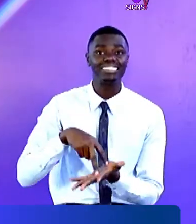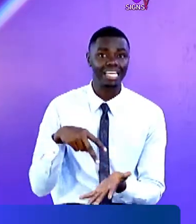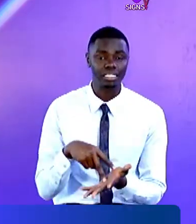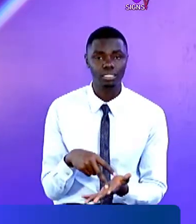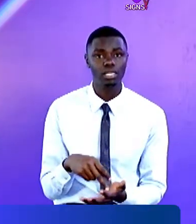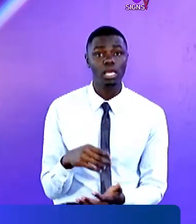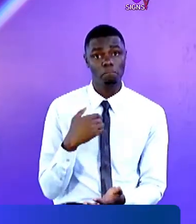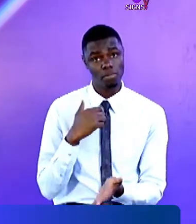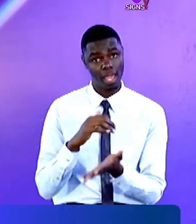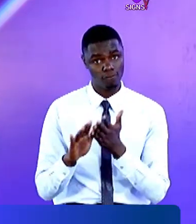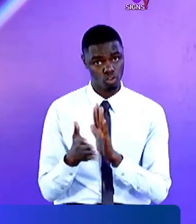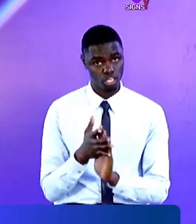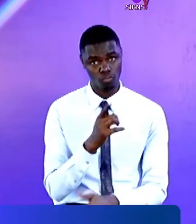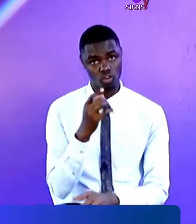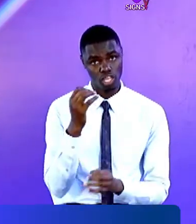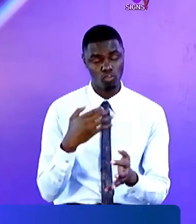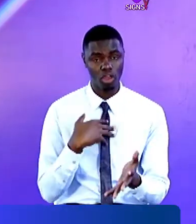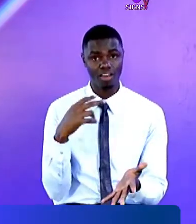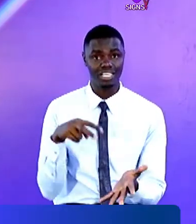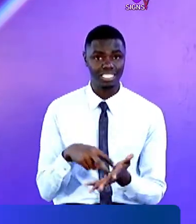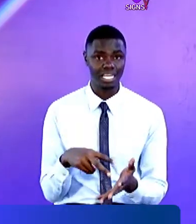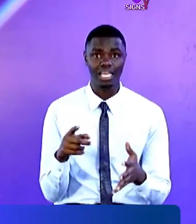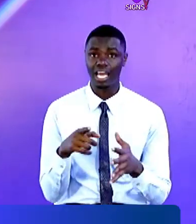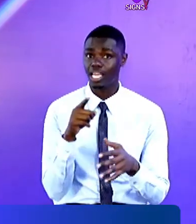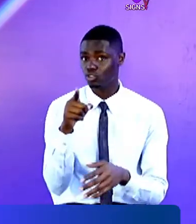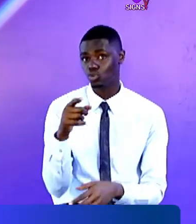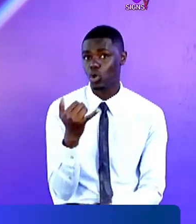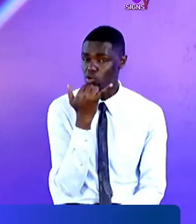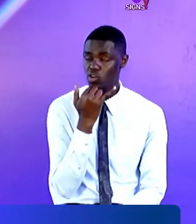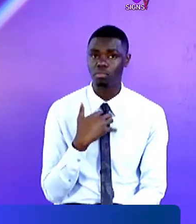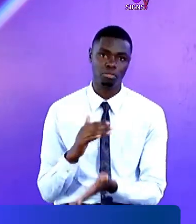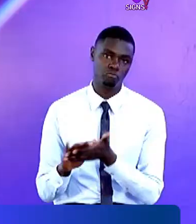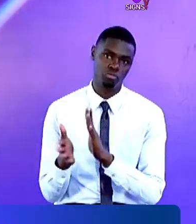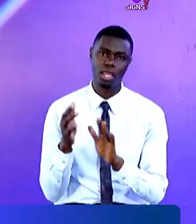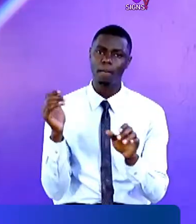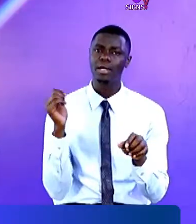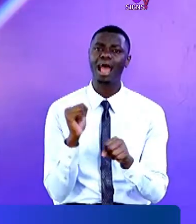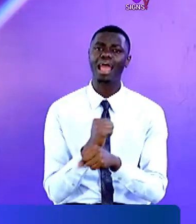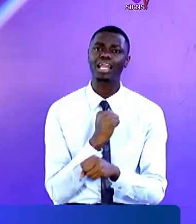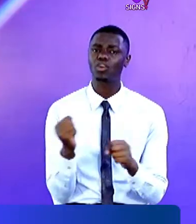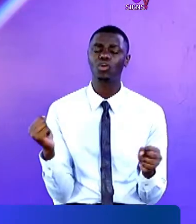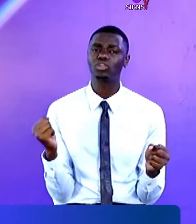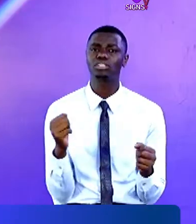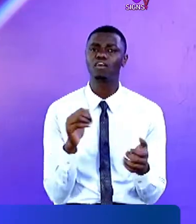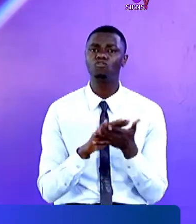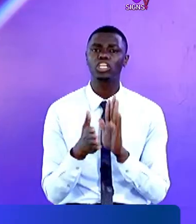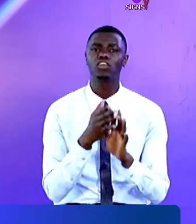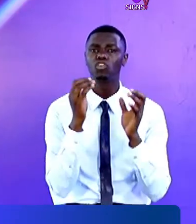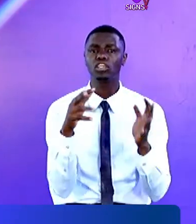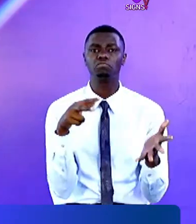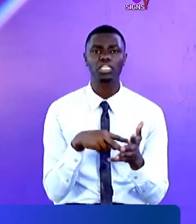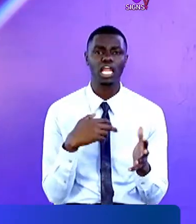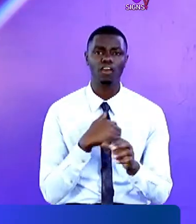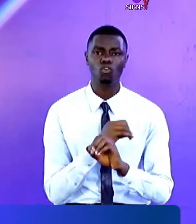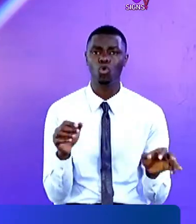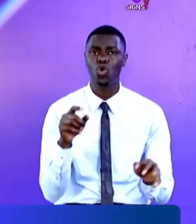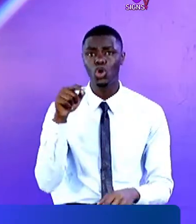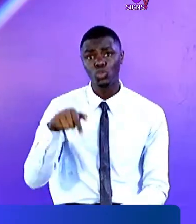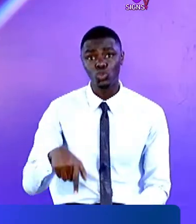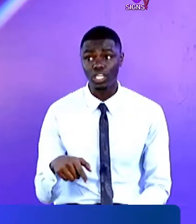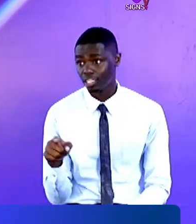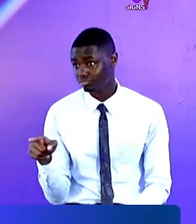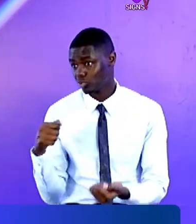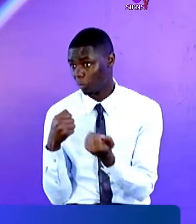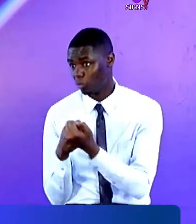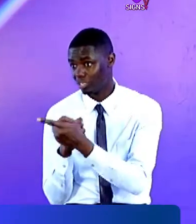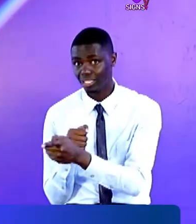you if you have a stance and you are wrong. But I can't forgive you if you have no stance. Whereby today you are like this,